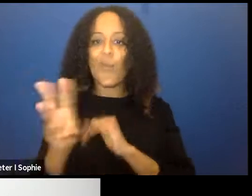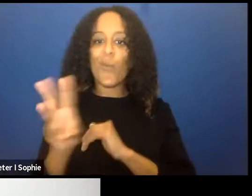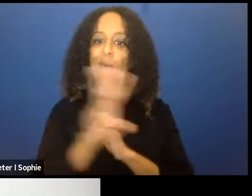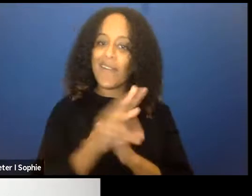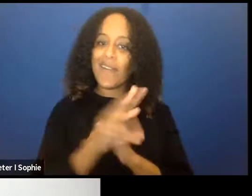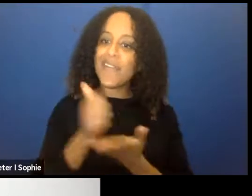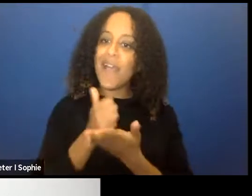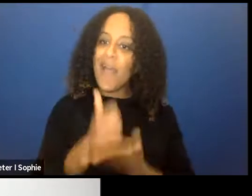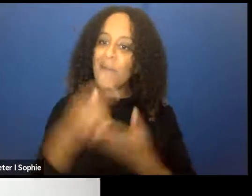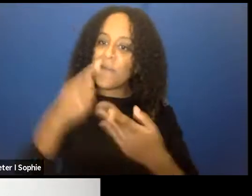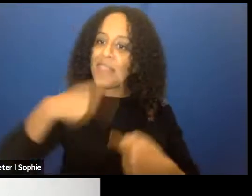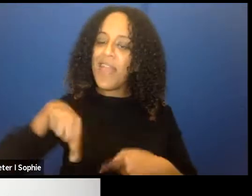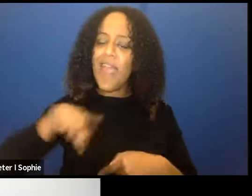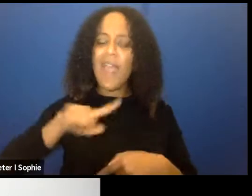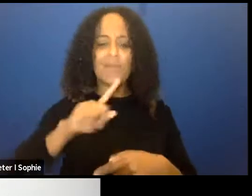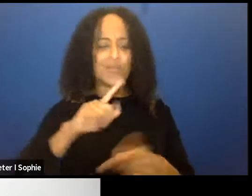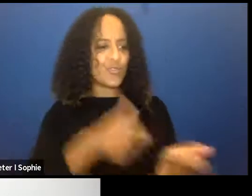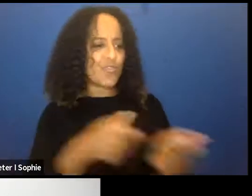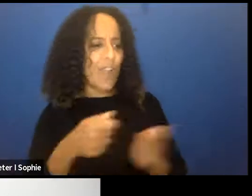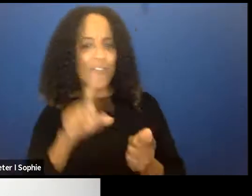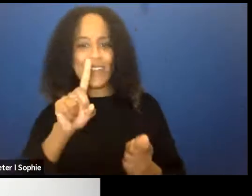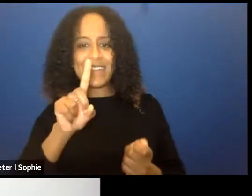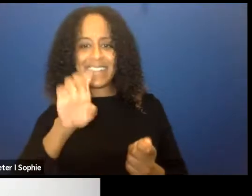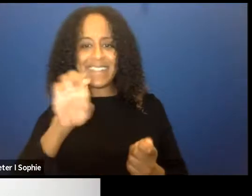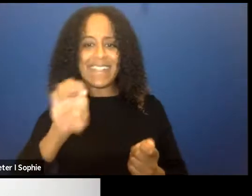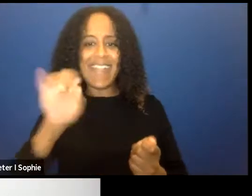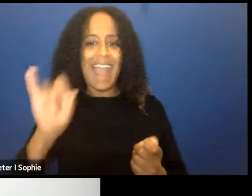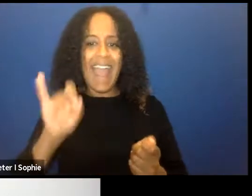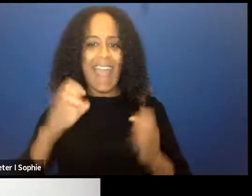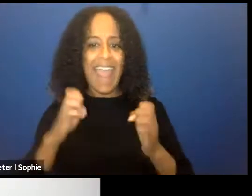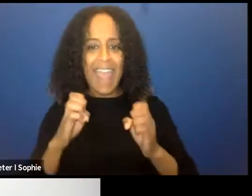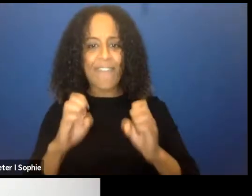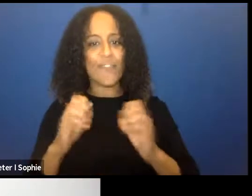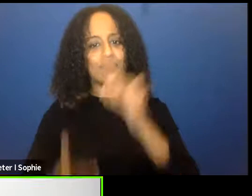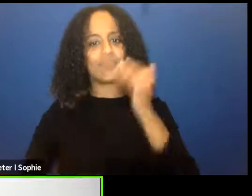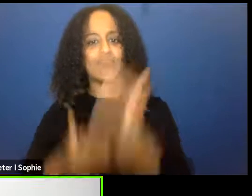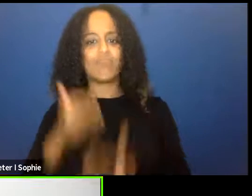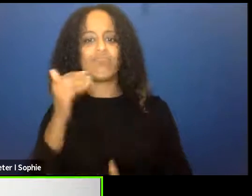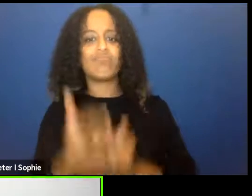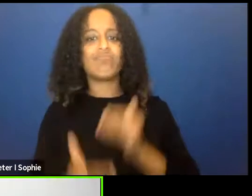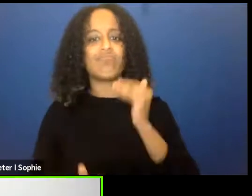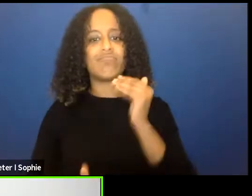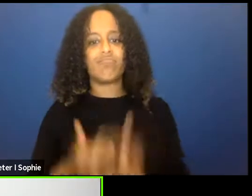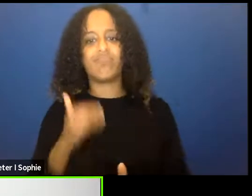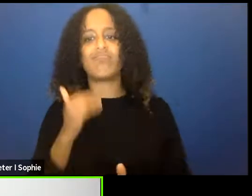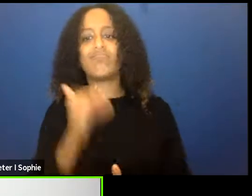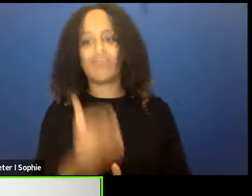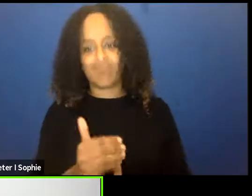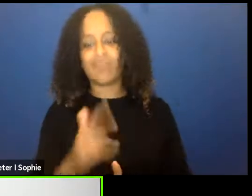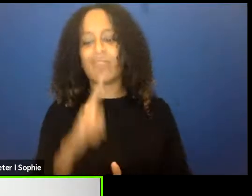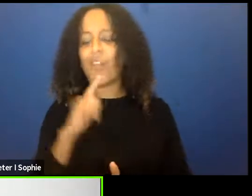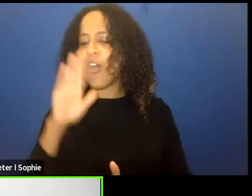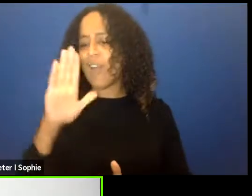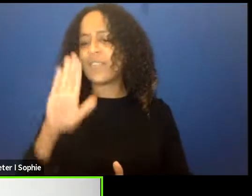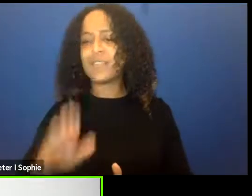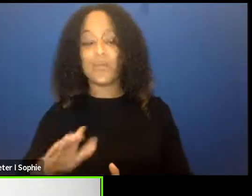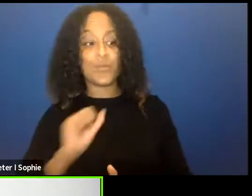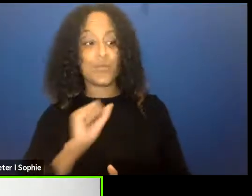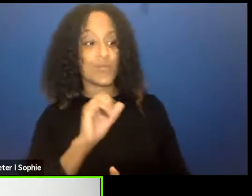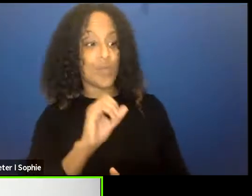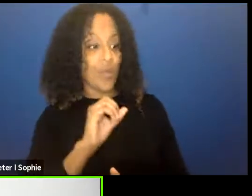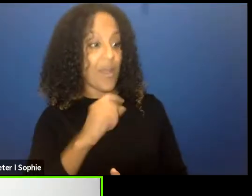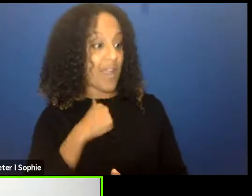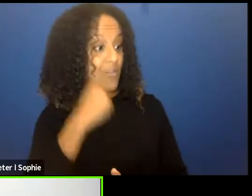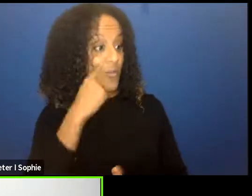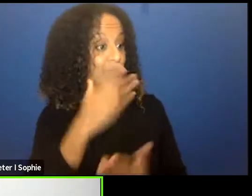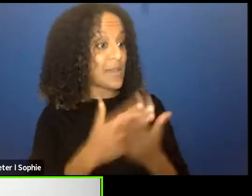helping them to drive their DEI efforts forward. Awesome. Awesome. So I know that one of the